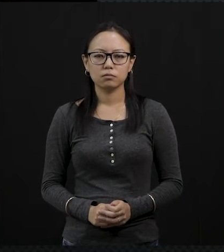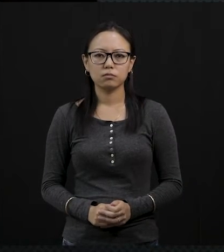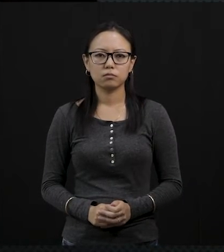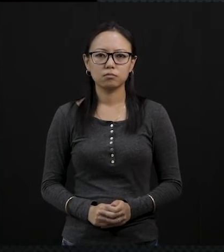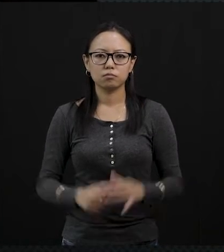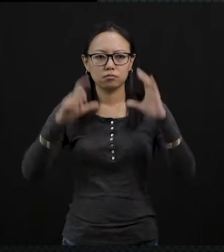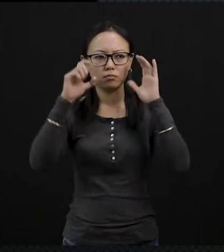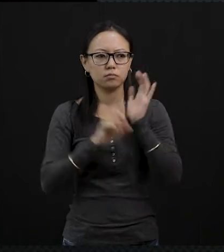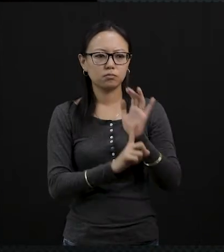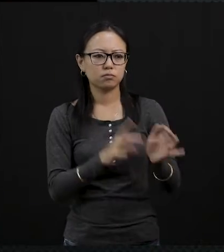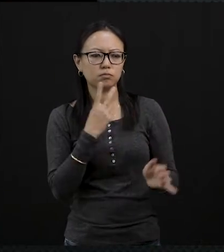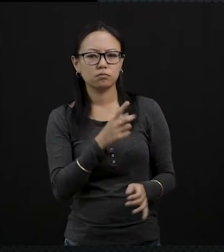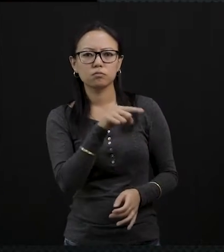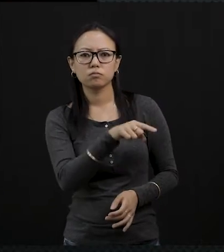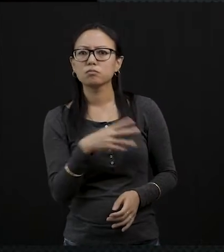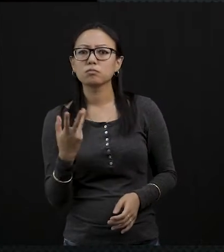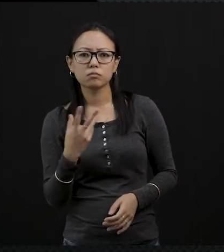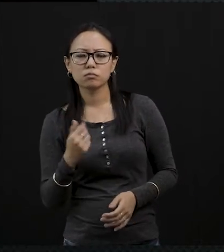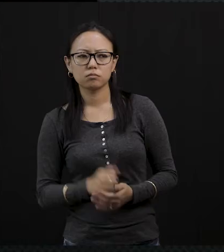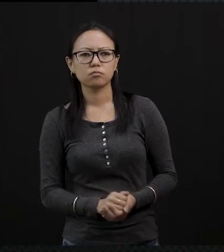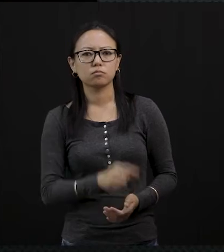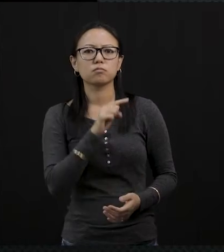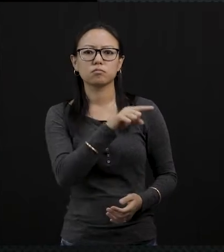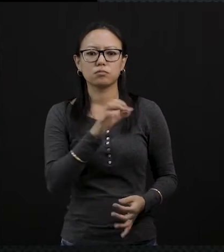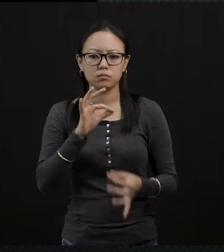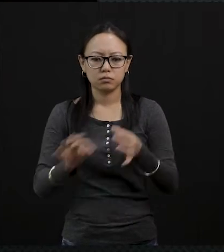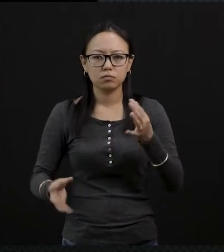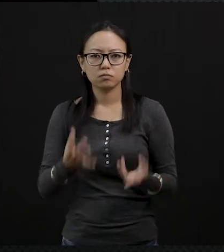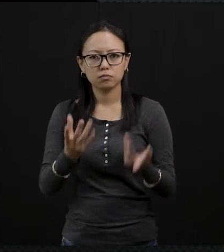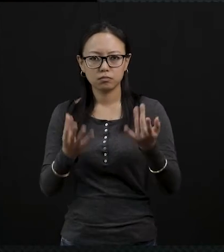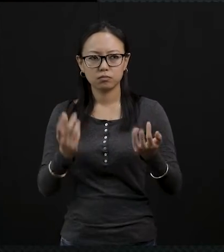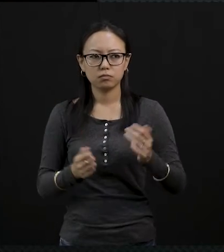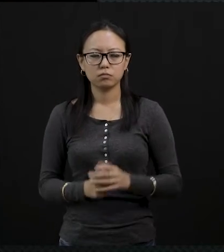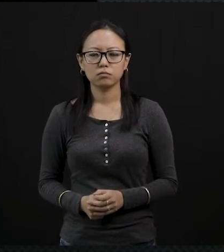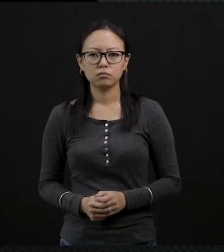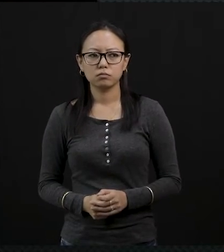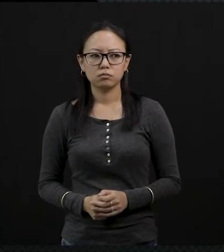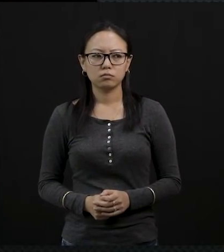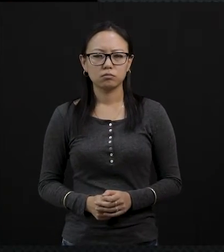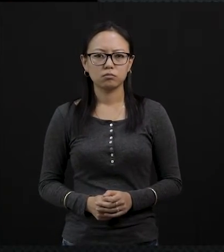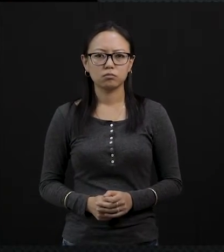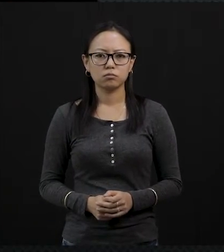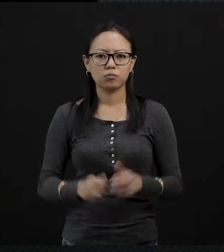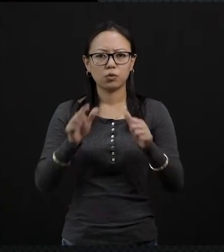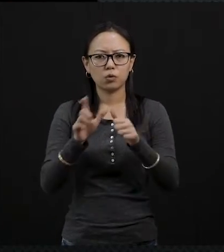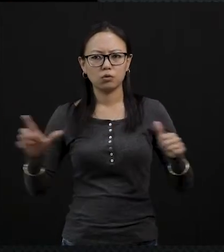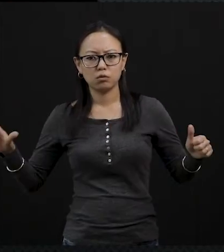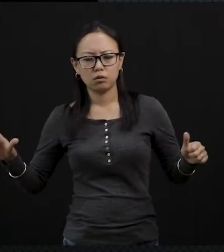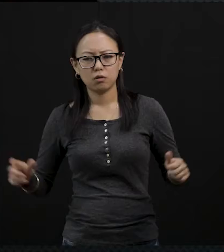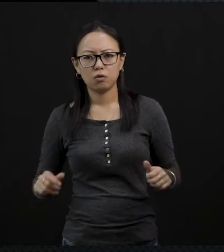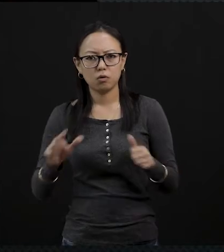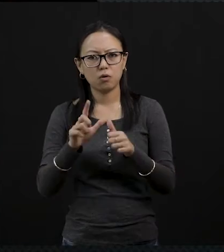now what is this? This is a fire, right? Now we all make fire at